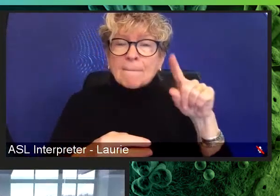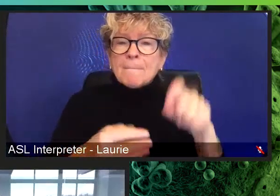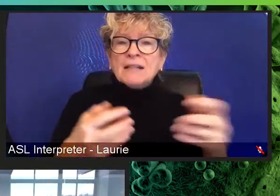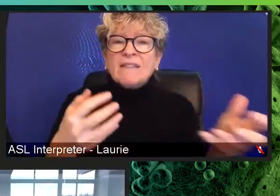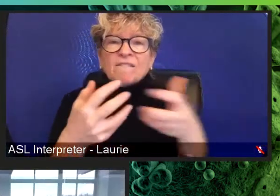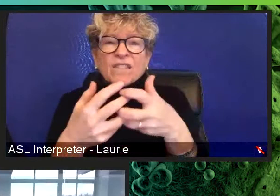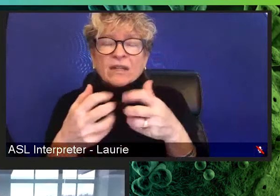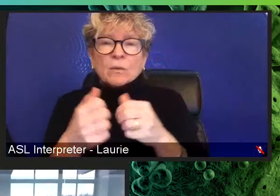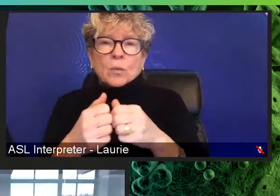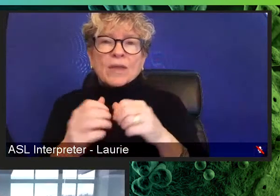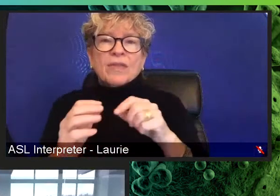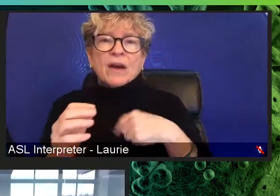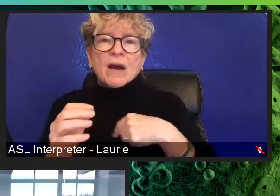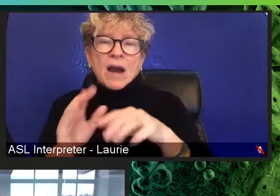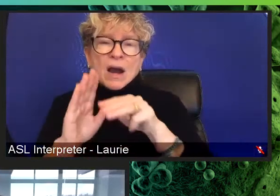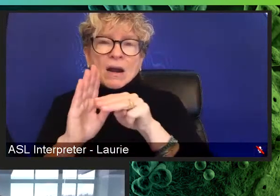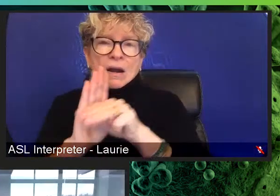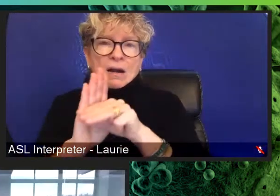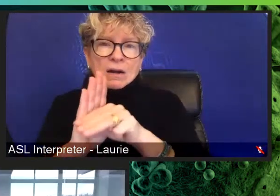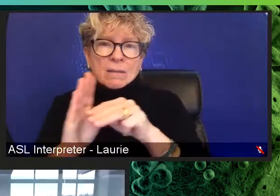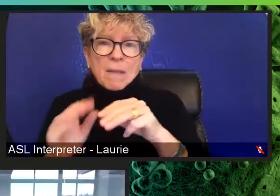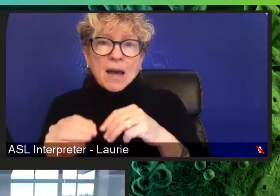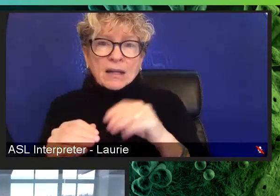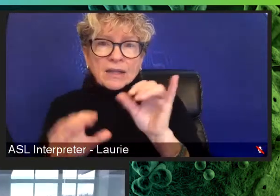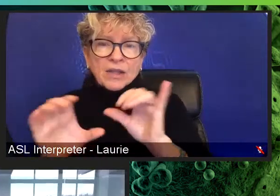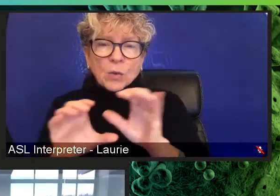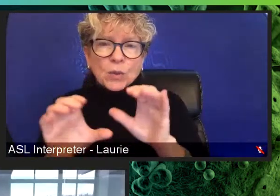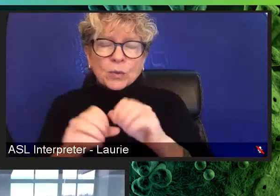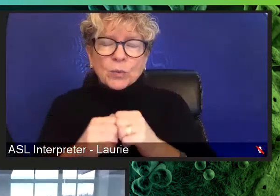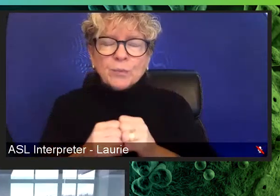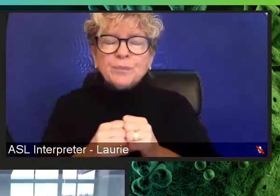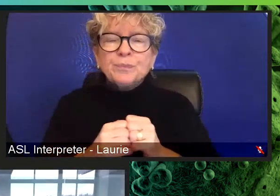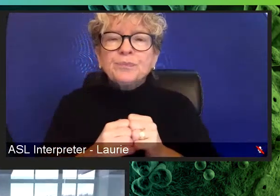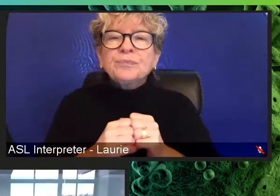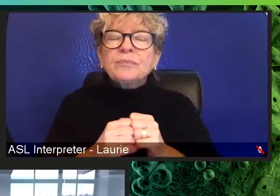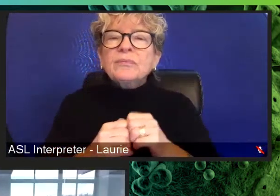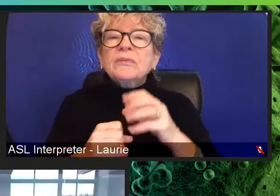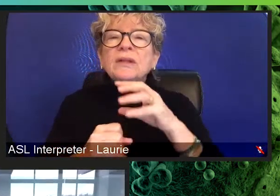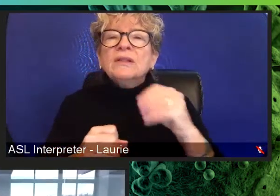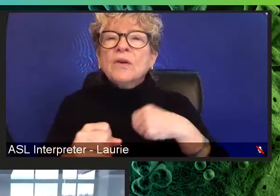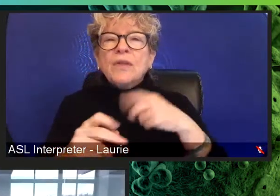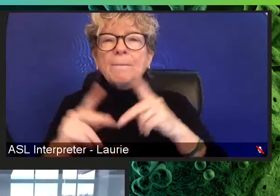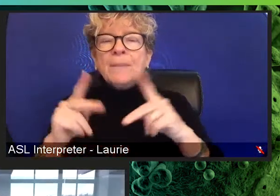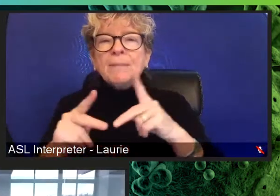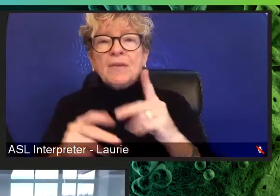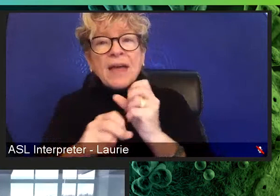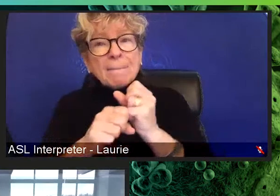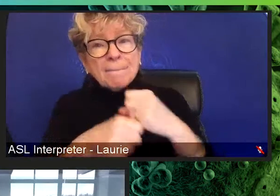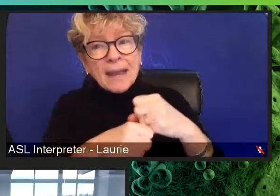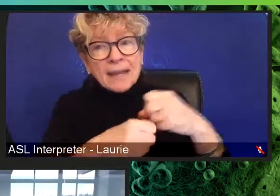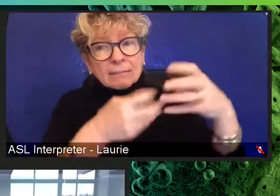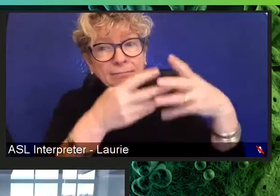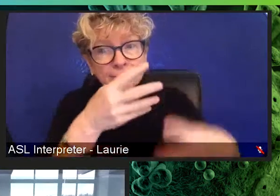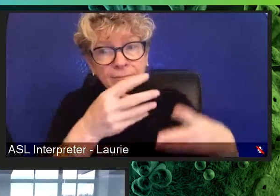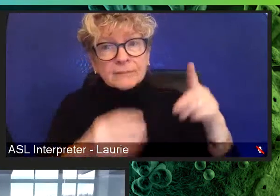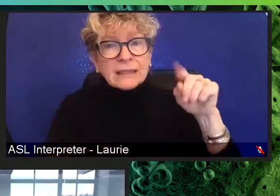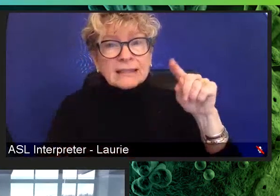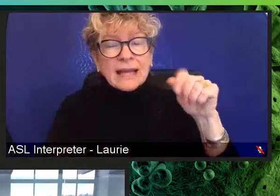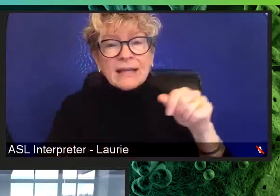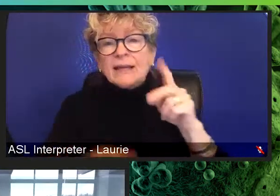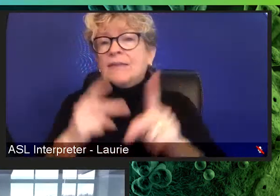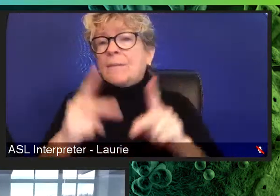back and forth with people who are generating the data and people who are analyzing the data. Yeah, and obviously, I think your point is well taken. That